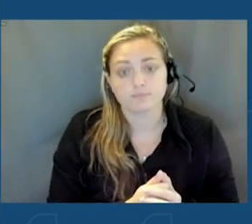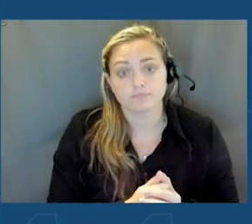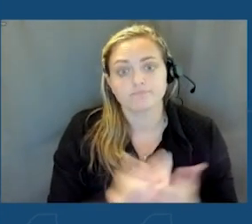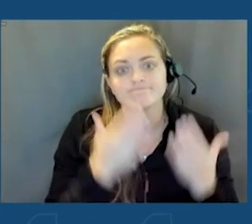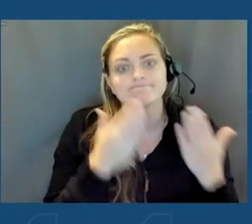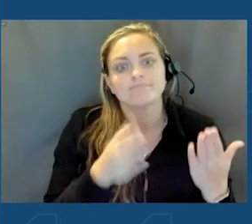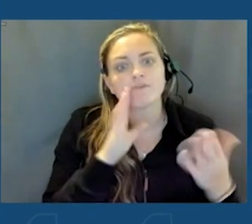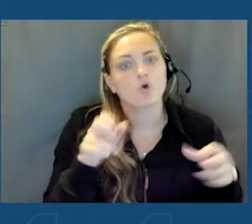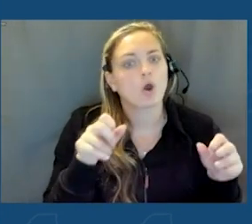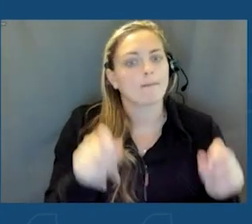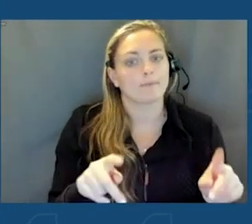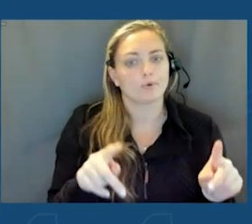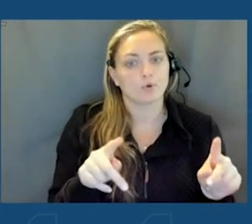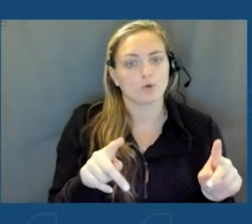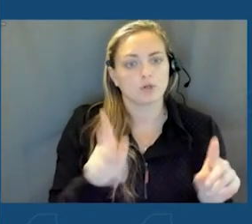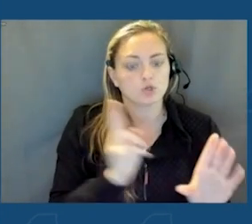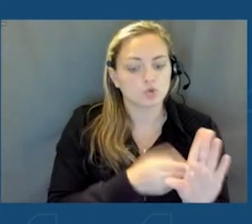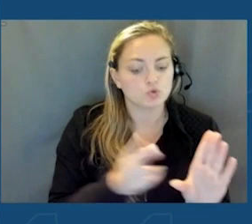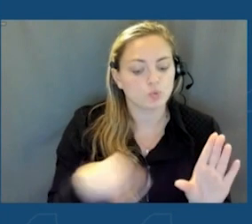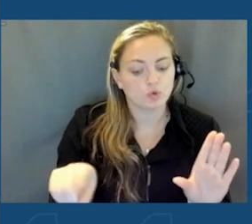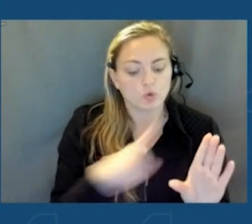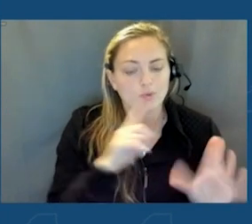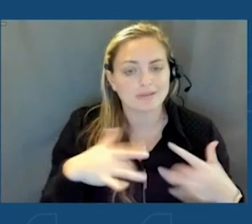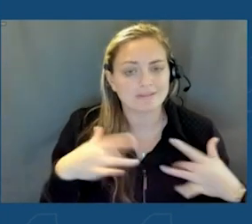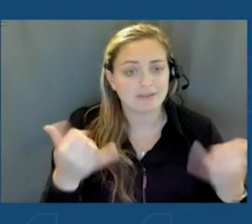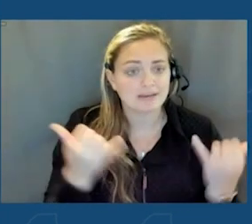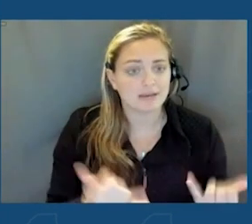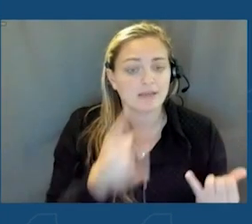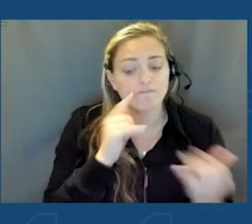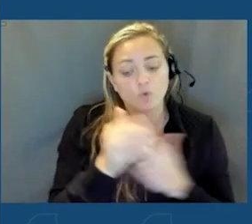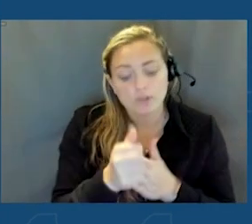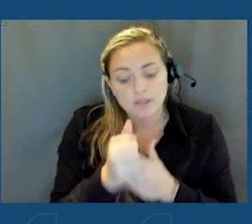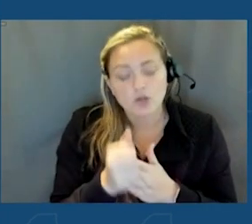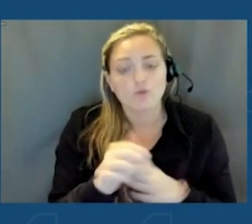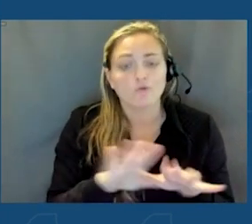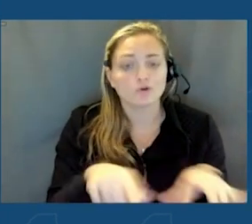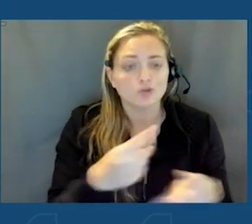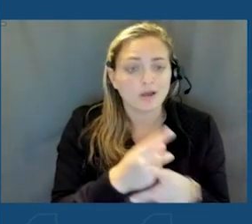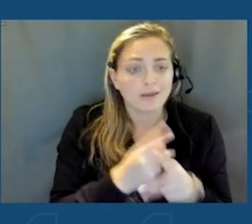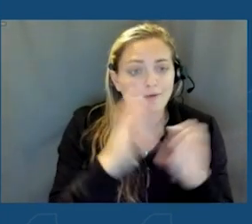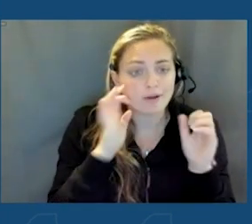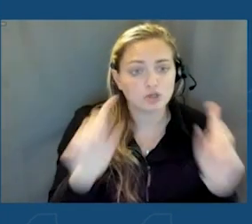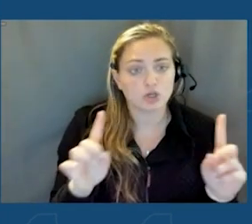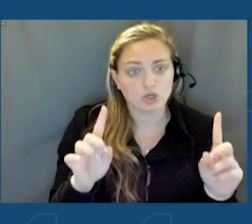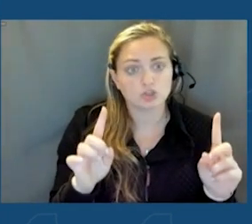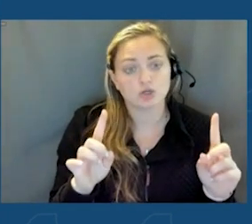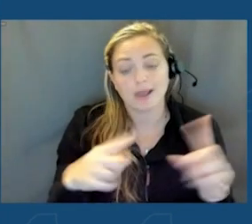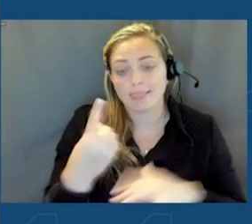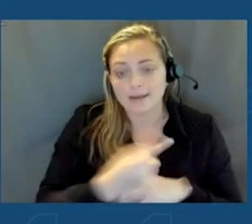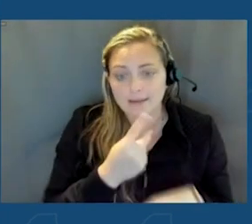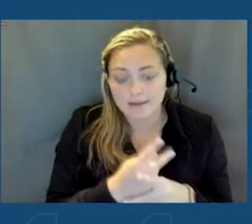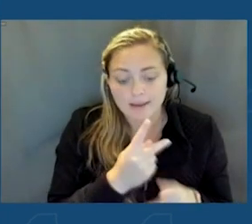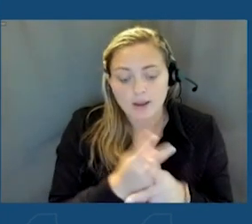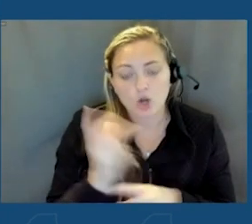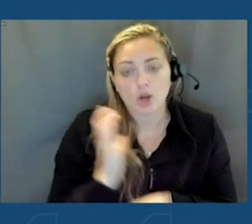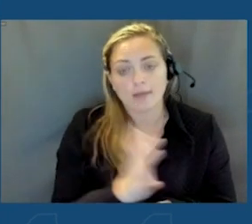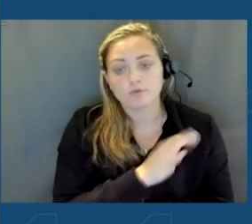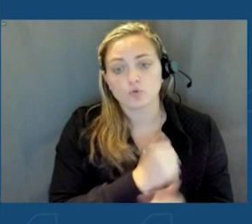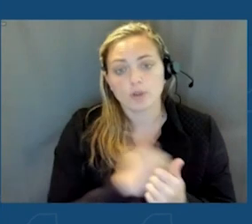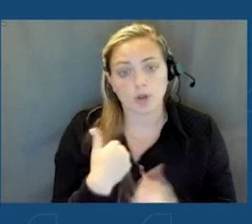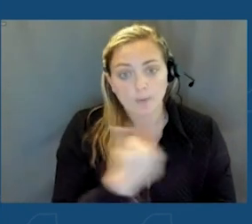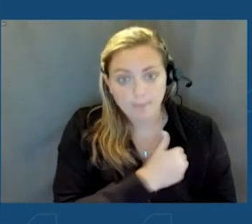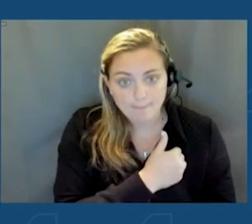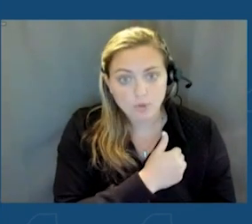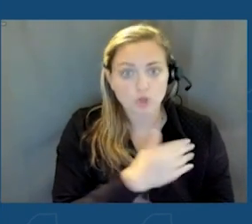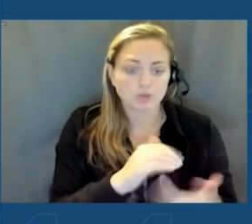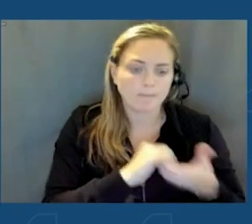the opportunity to join you at this event today and for your leadership on childcare and education. And the Daycare Council and our members and partners and